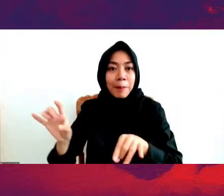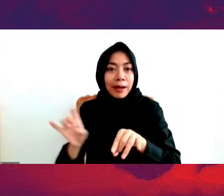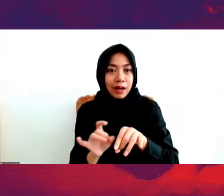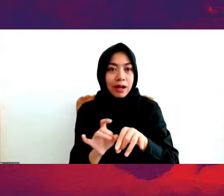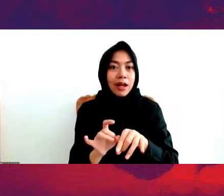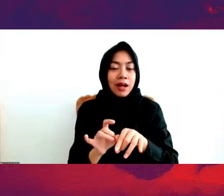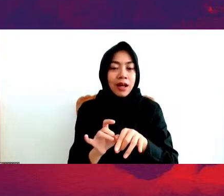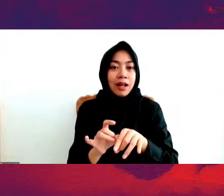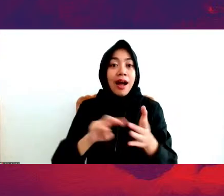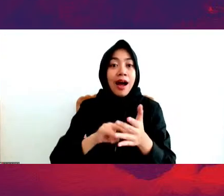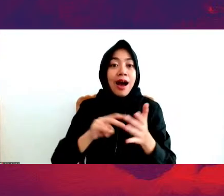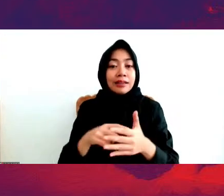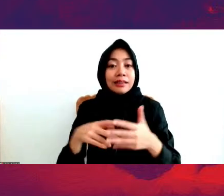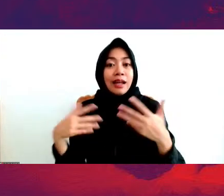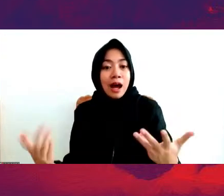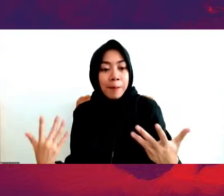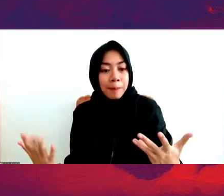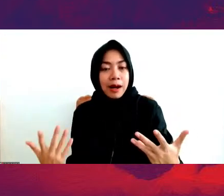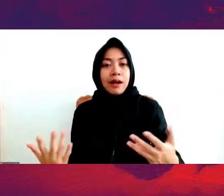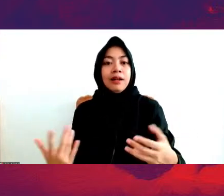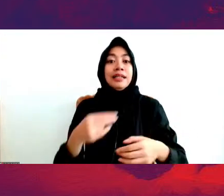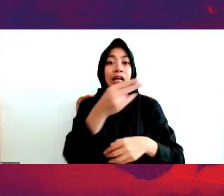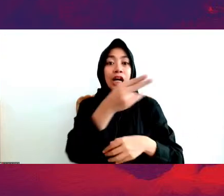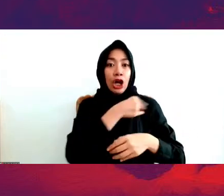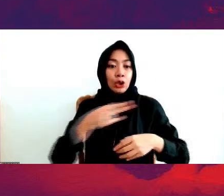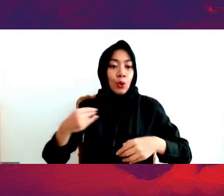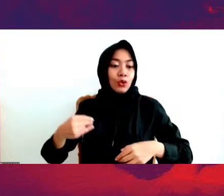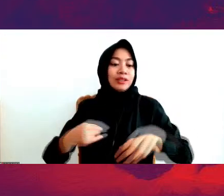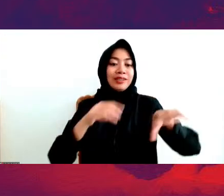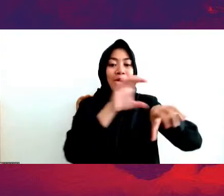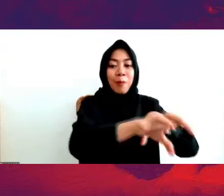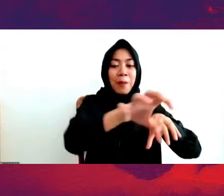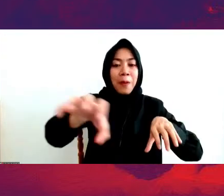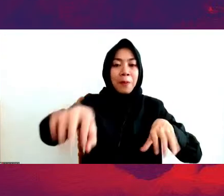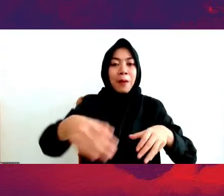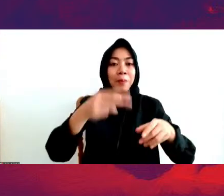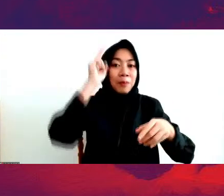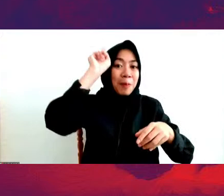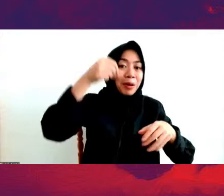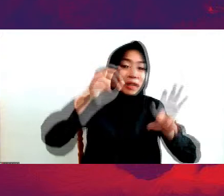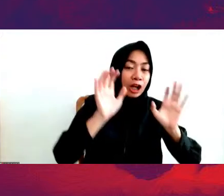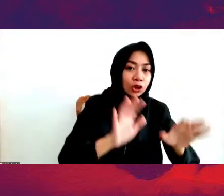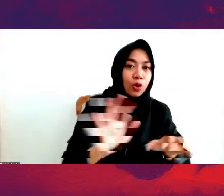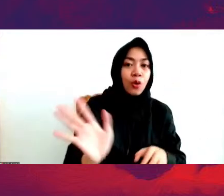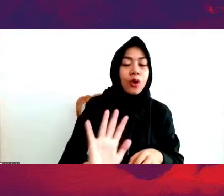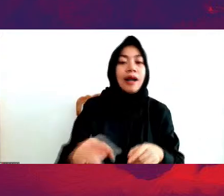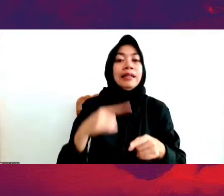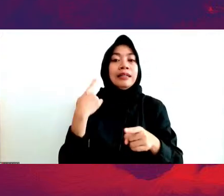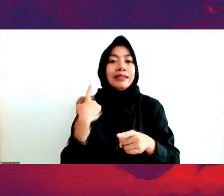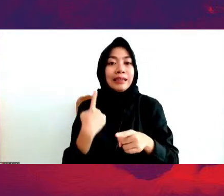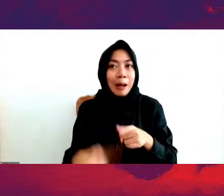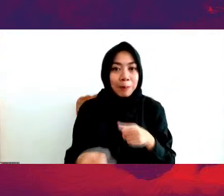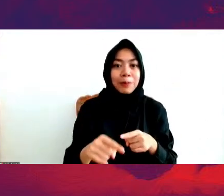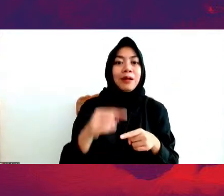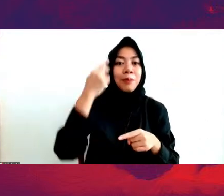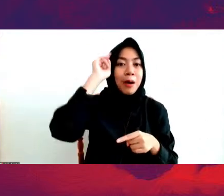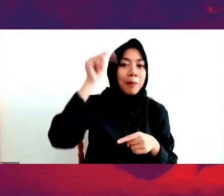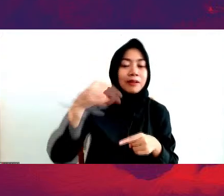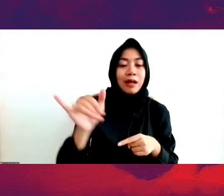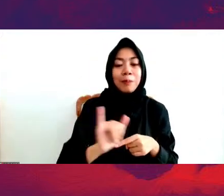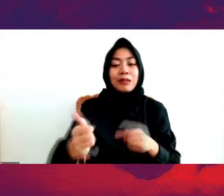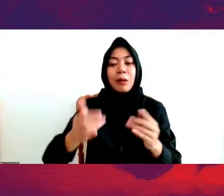must involve dialogue between many entities, not just the government, but it starts from the government equally